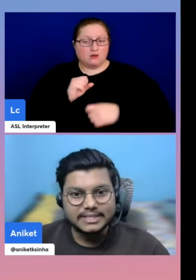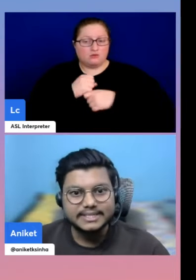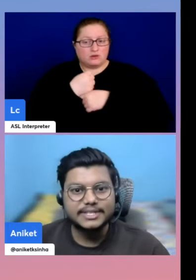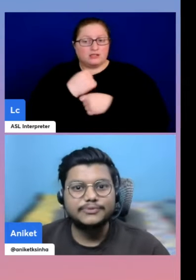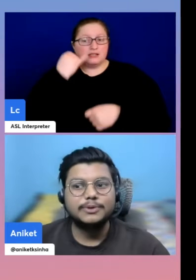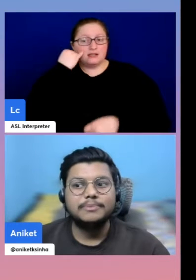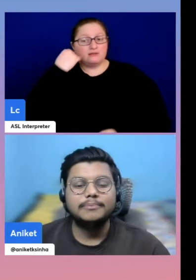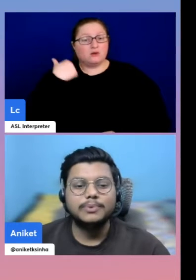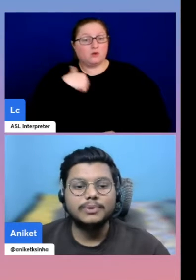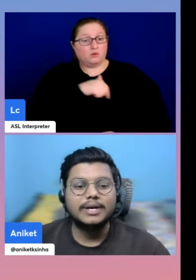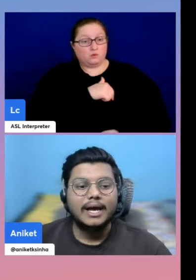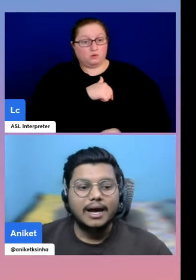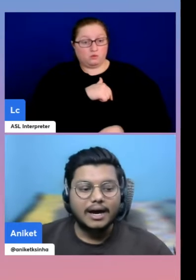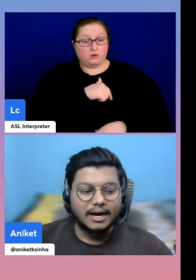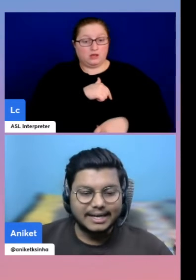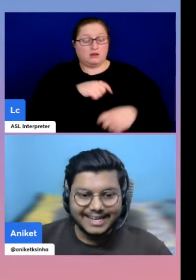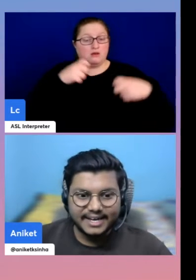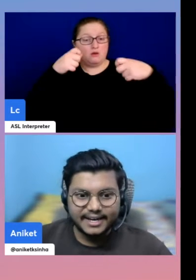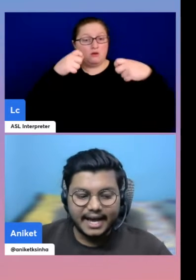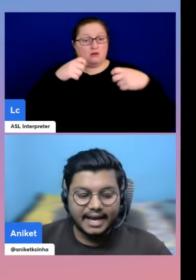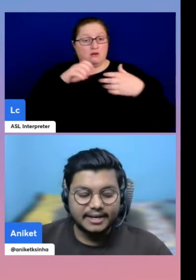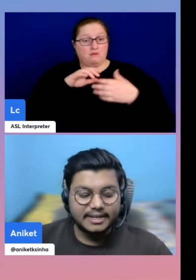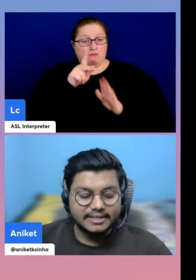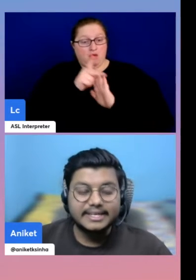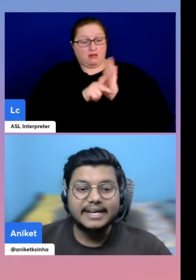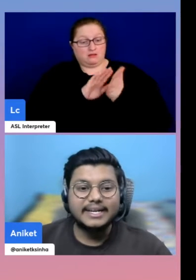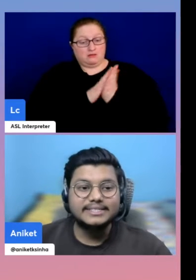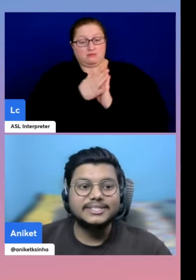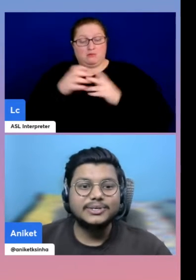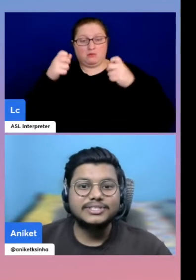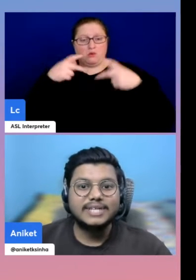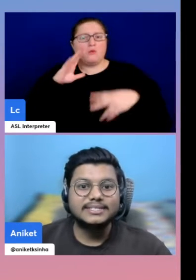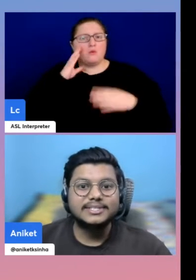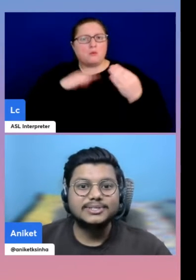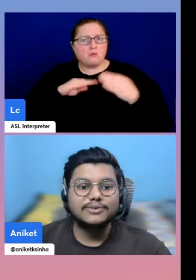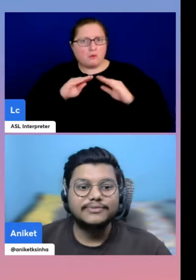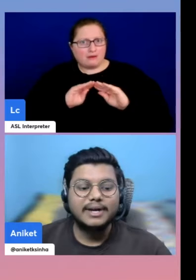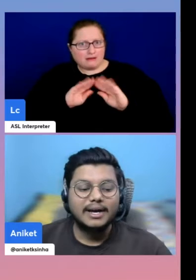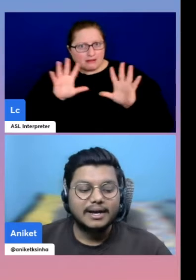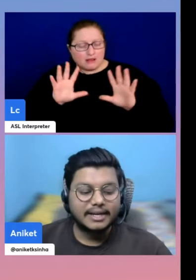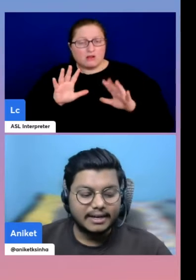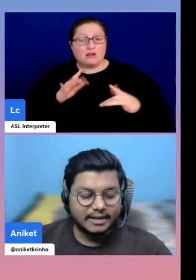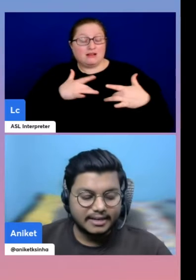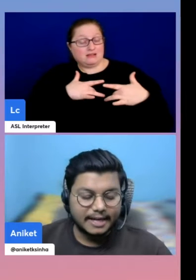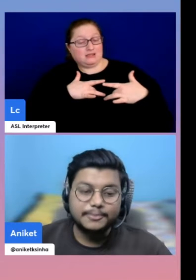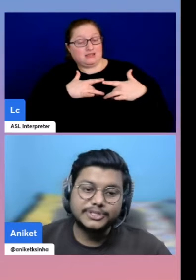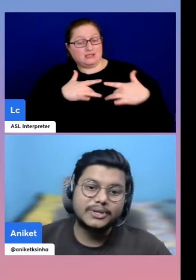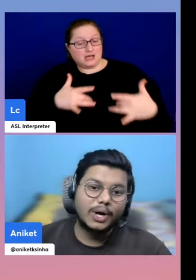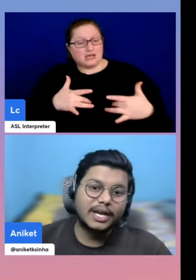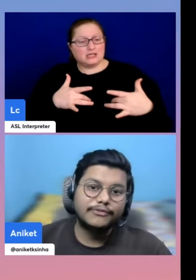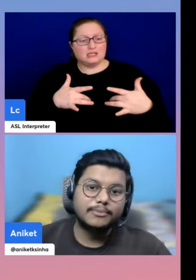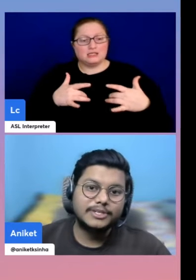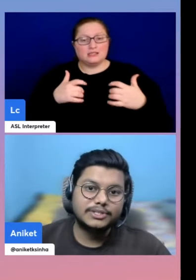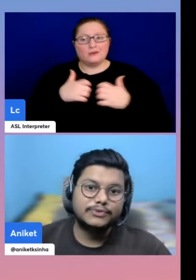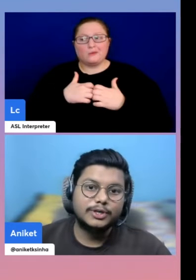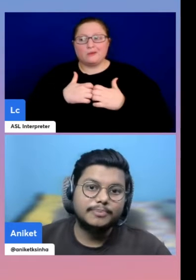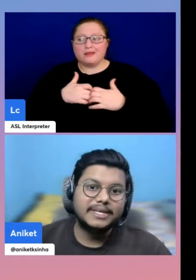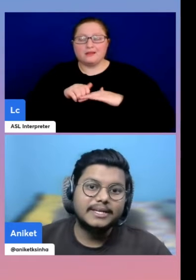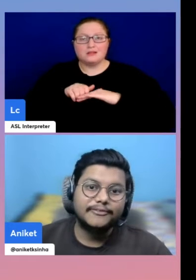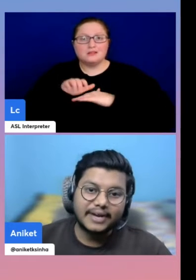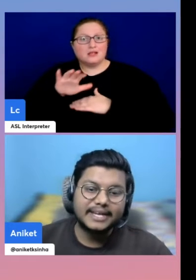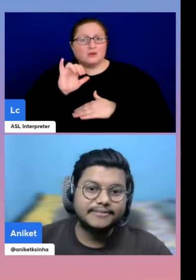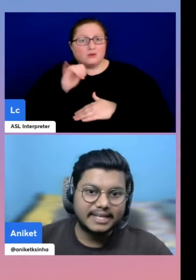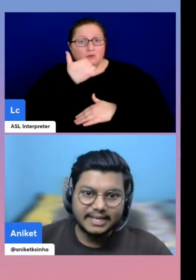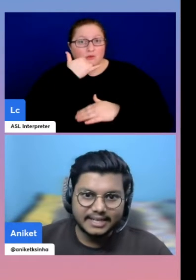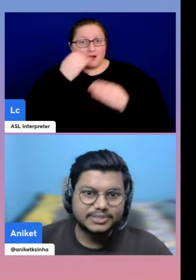the policies, it would be more clear, and the tendency or the chances of like pushing wrong information would